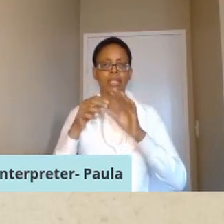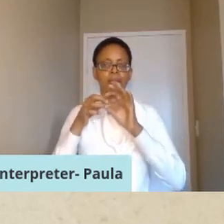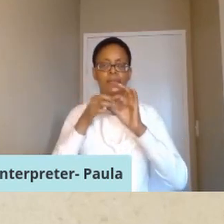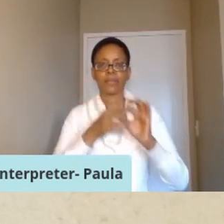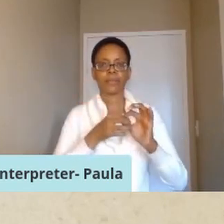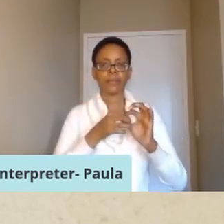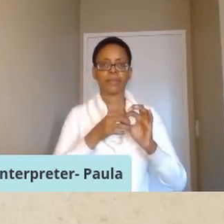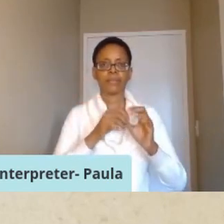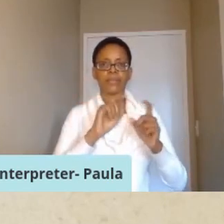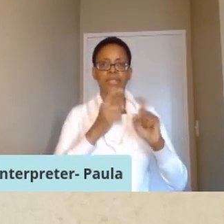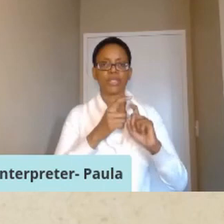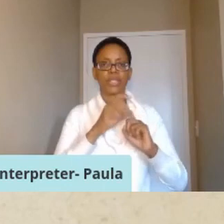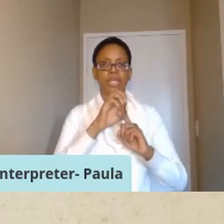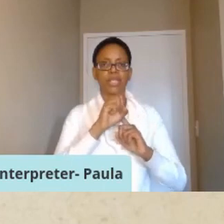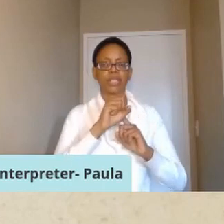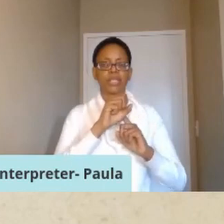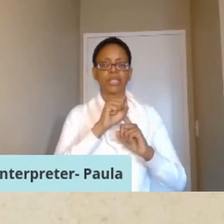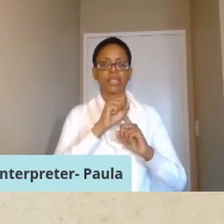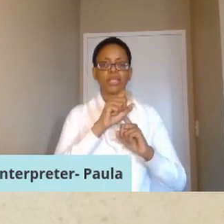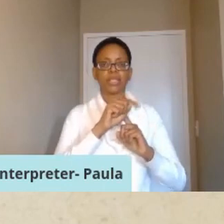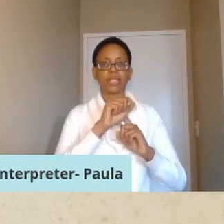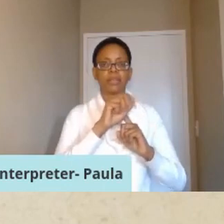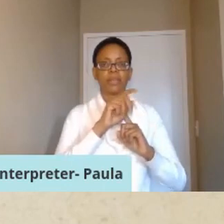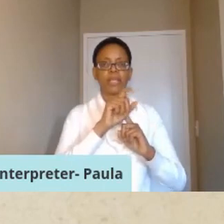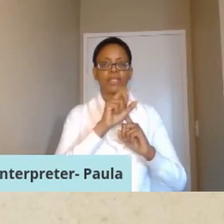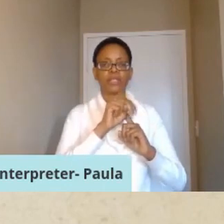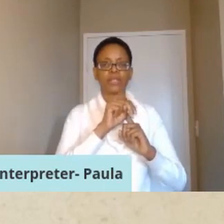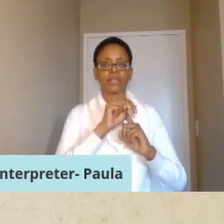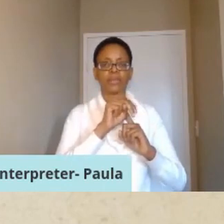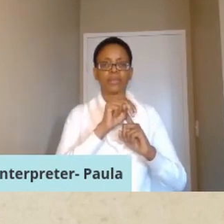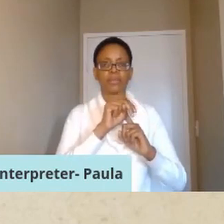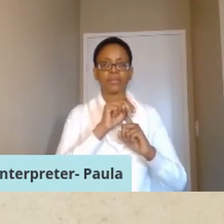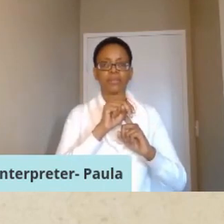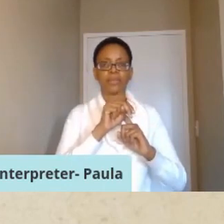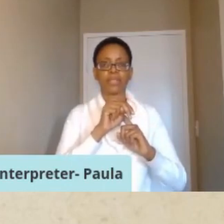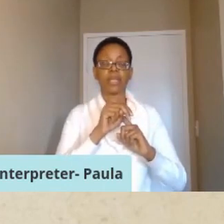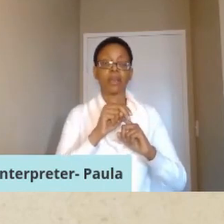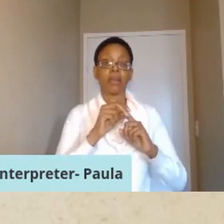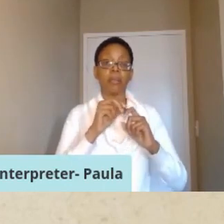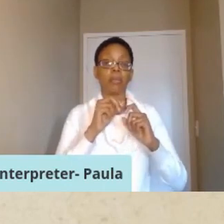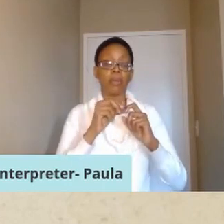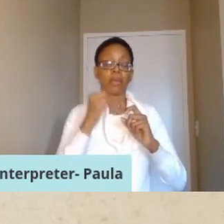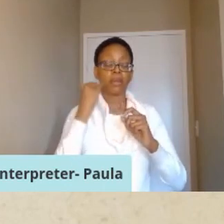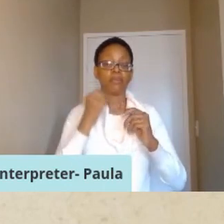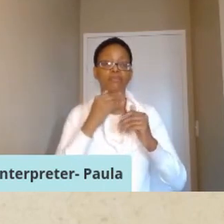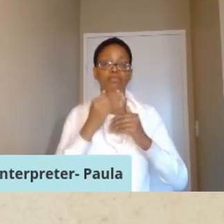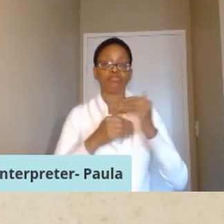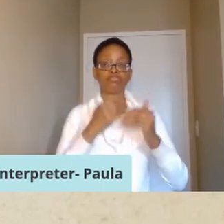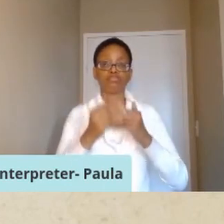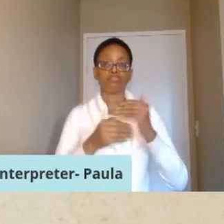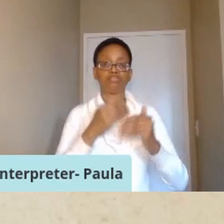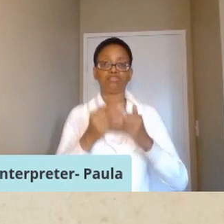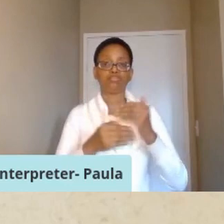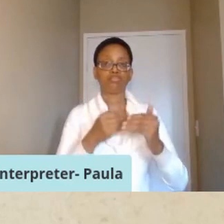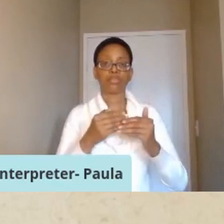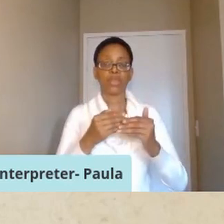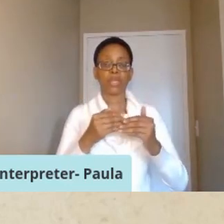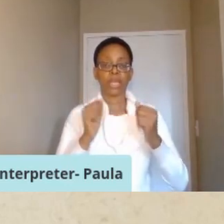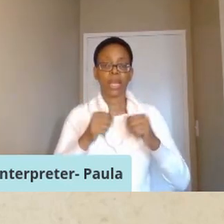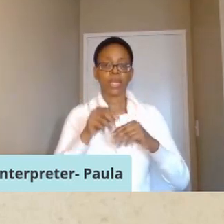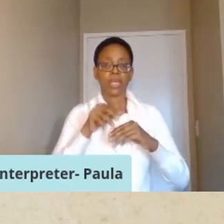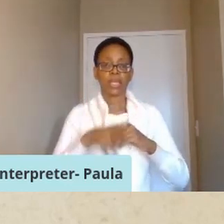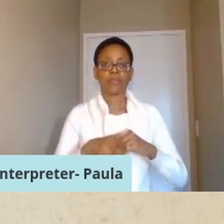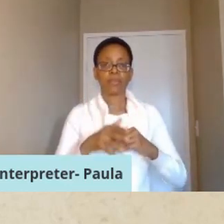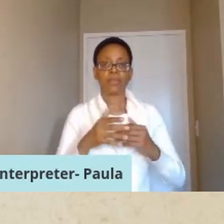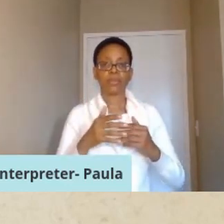estimation. It can reach the point where it forms or influences the basis of one's character and even